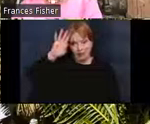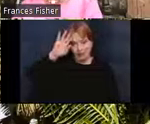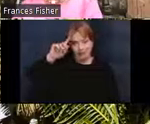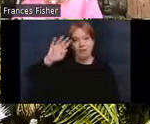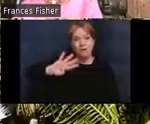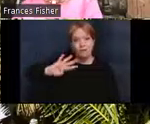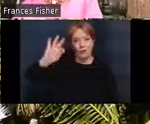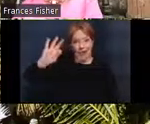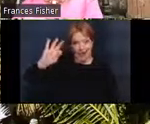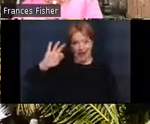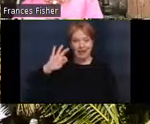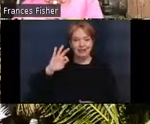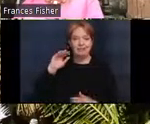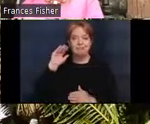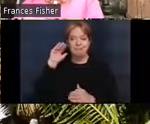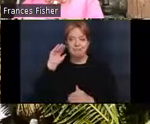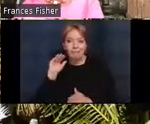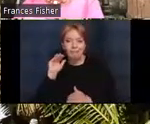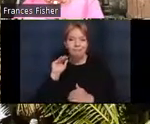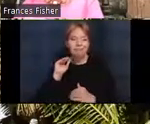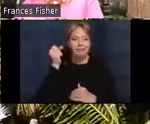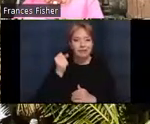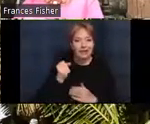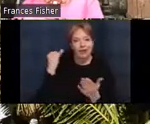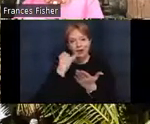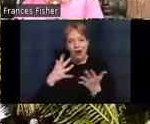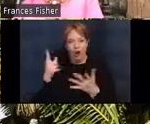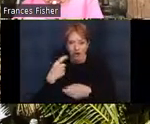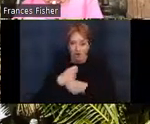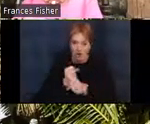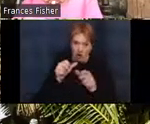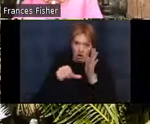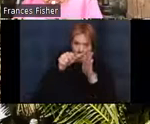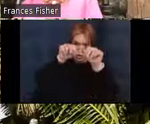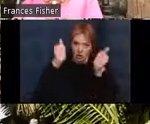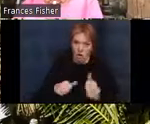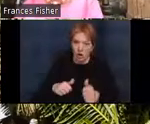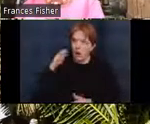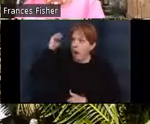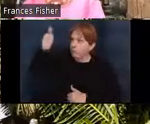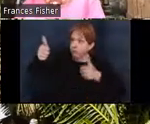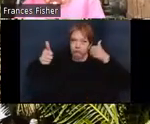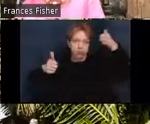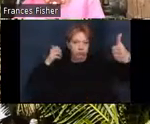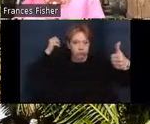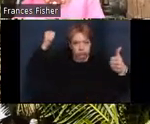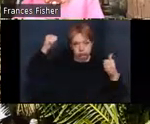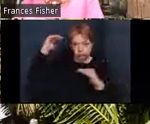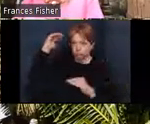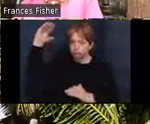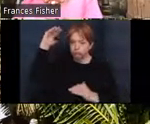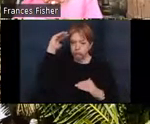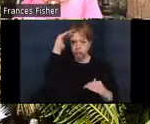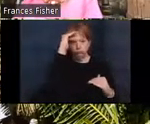created in terms of monumental sculptures around every turn. The majority of those